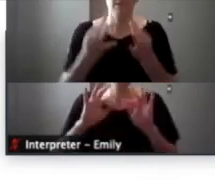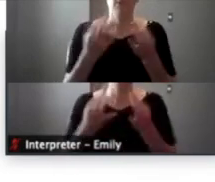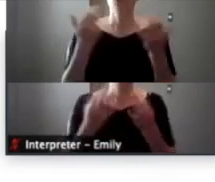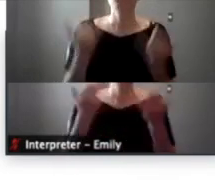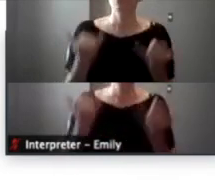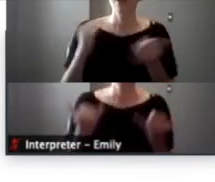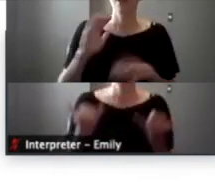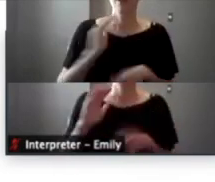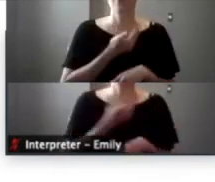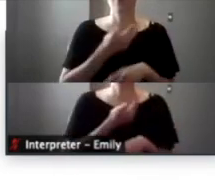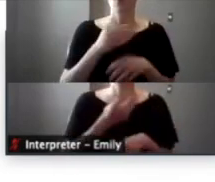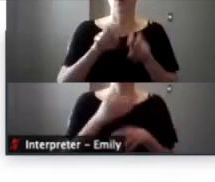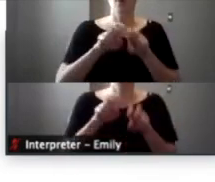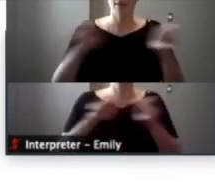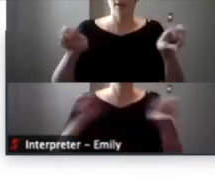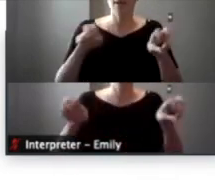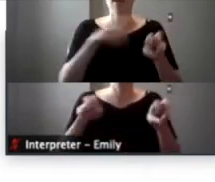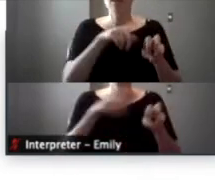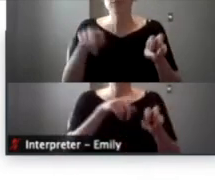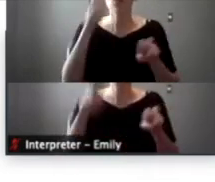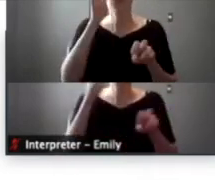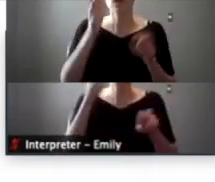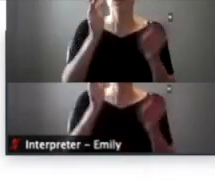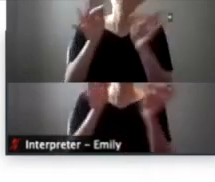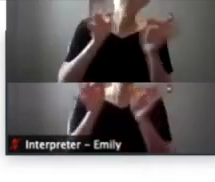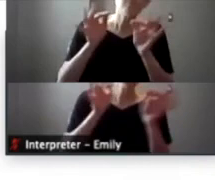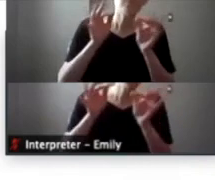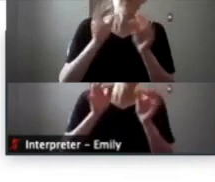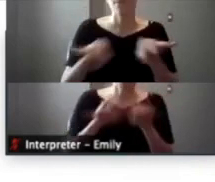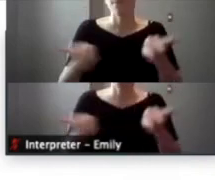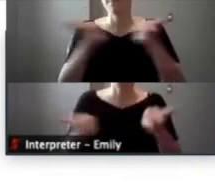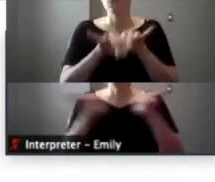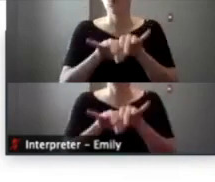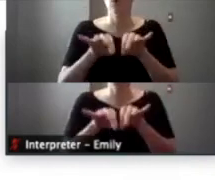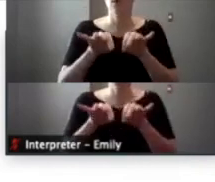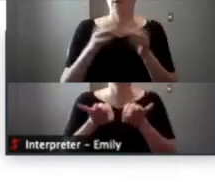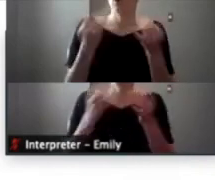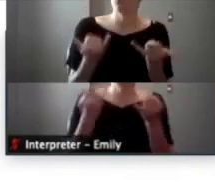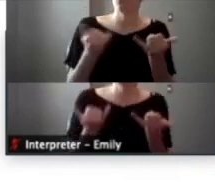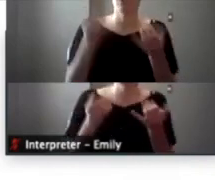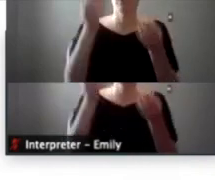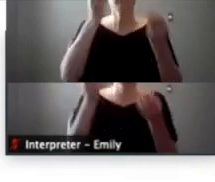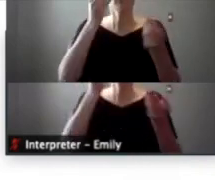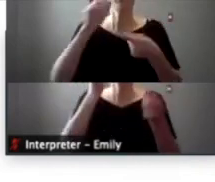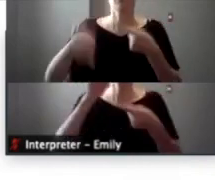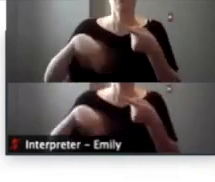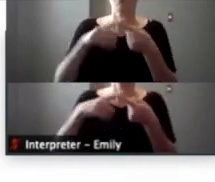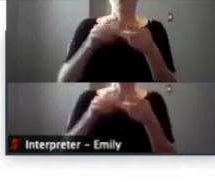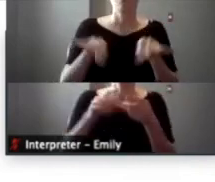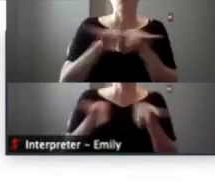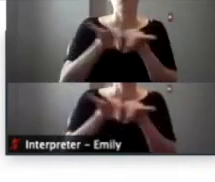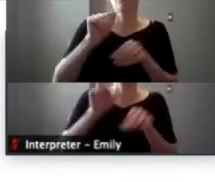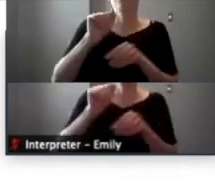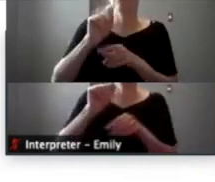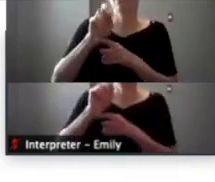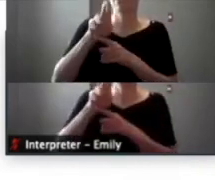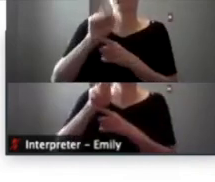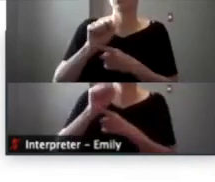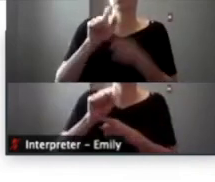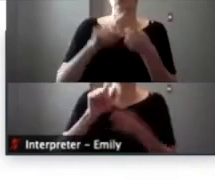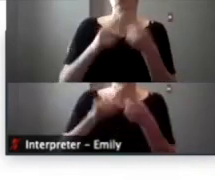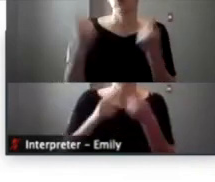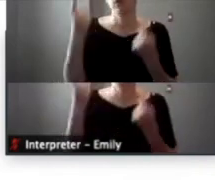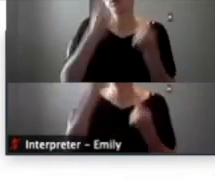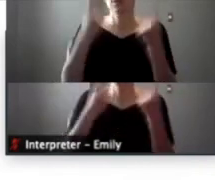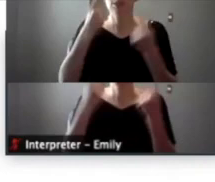timely and informative information about key factors that should be considered as we attempt to meet